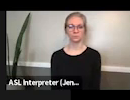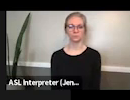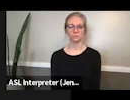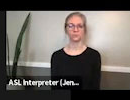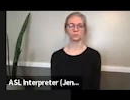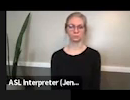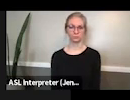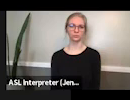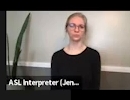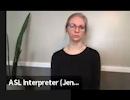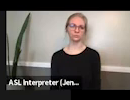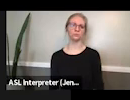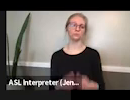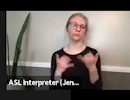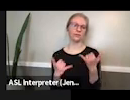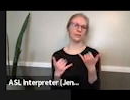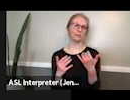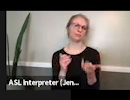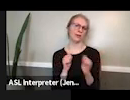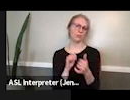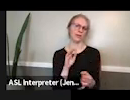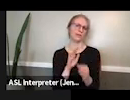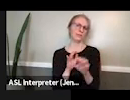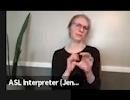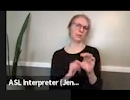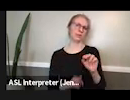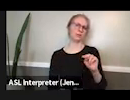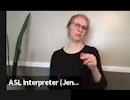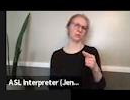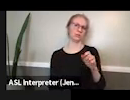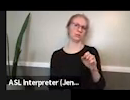identify congenital hearing loss.